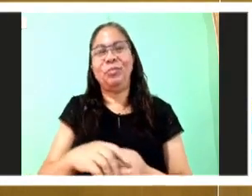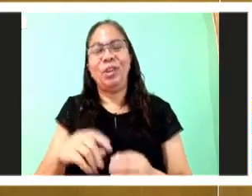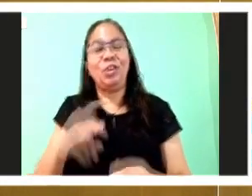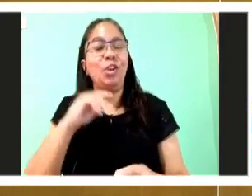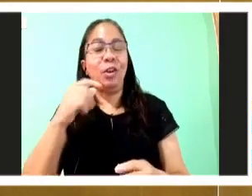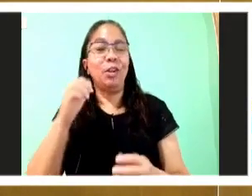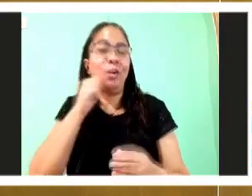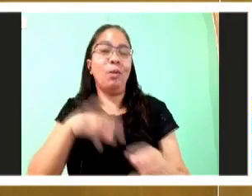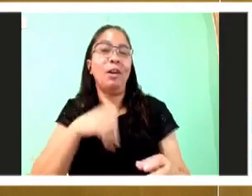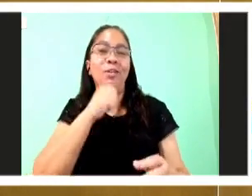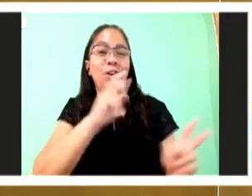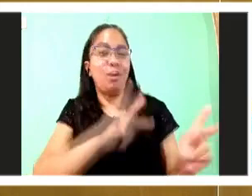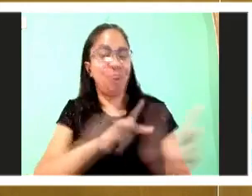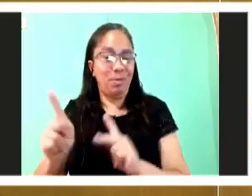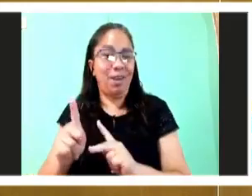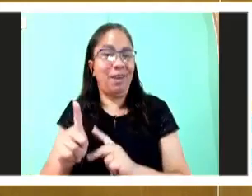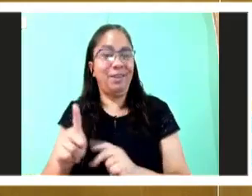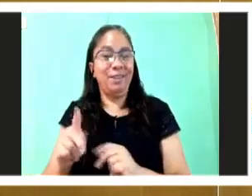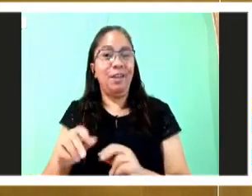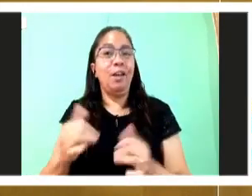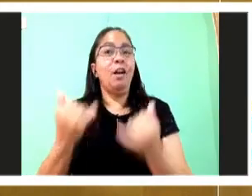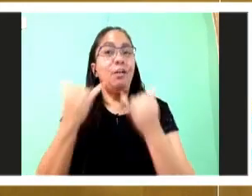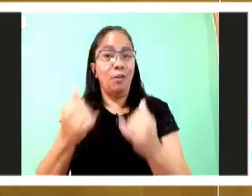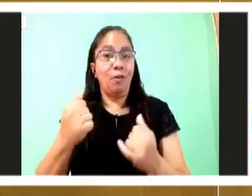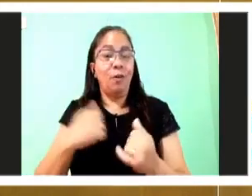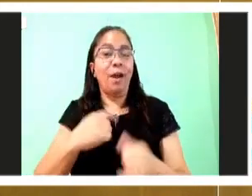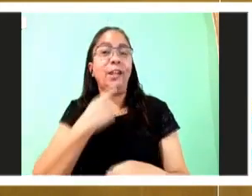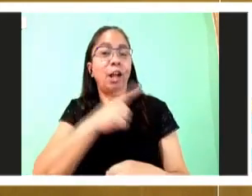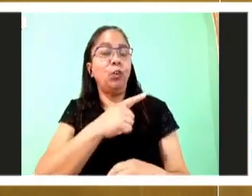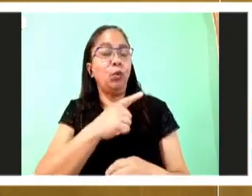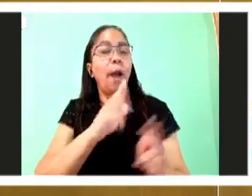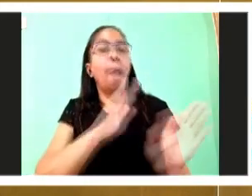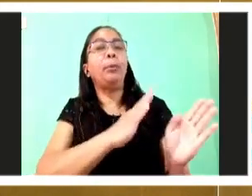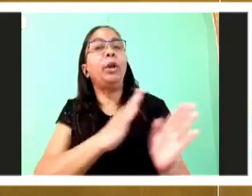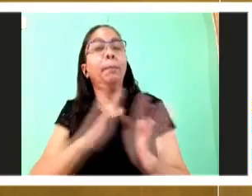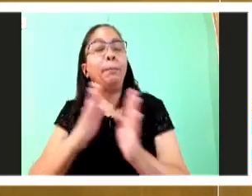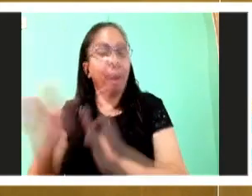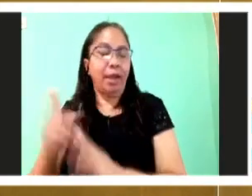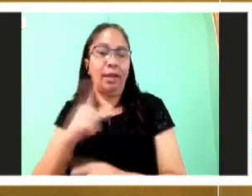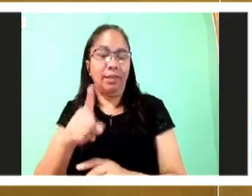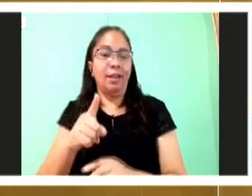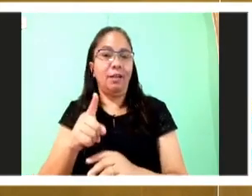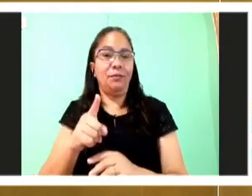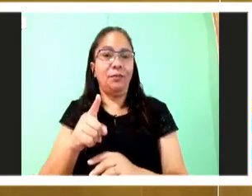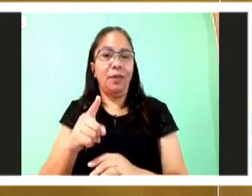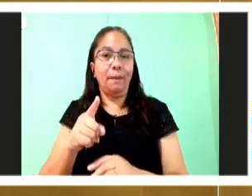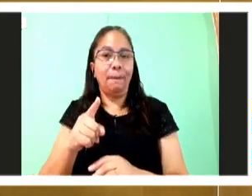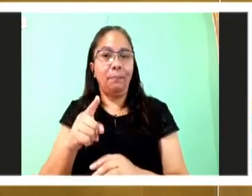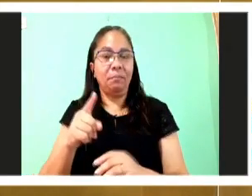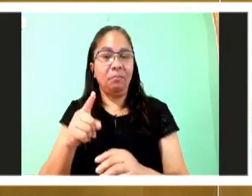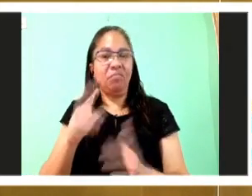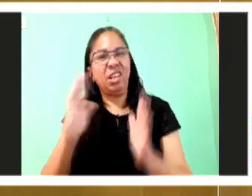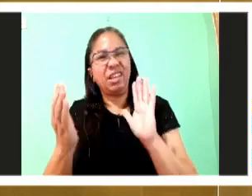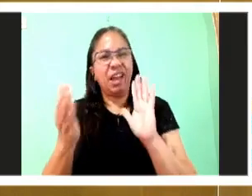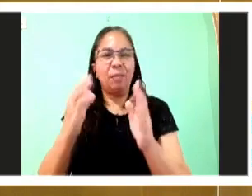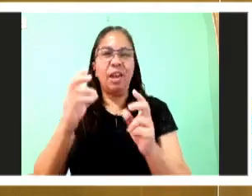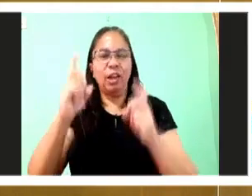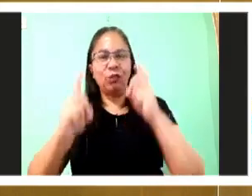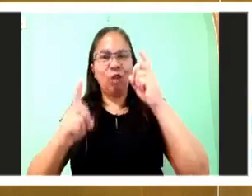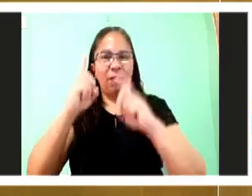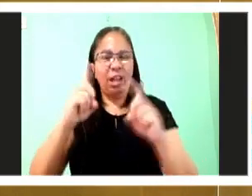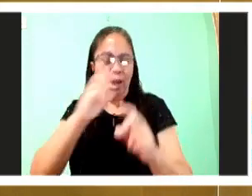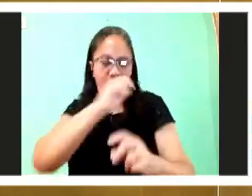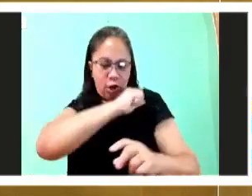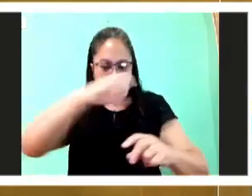This week I want to tell you, not only make sure your seatbelts on, make sure your airbags are functioning. Okay?